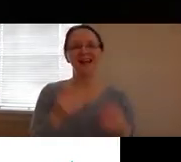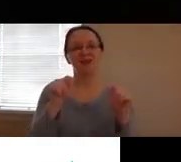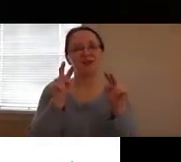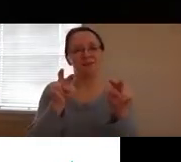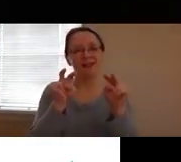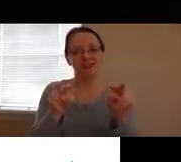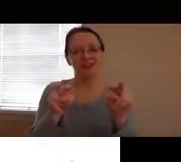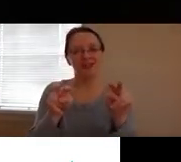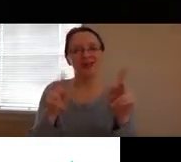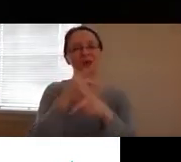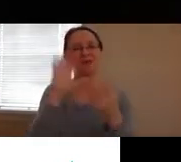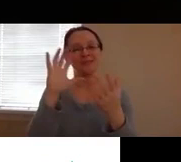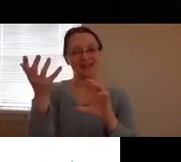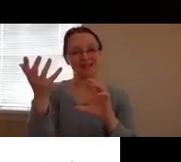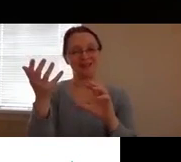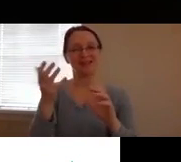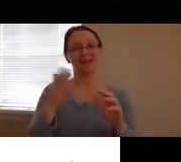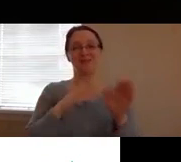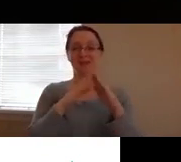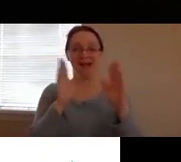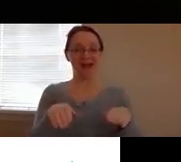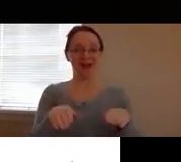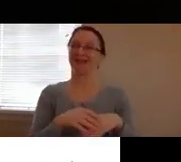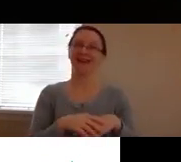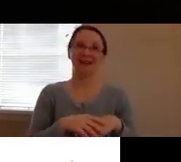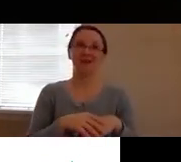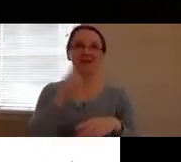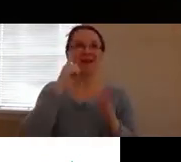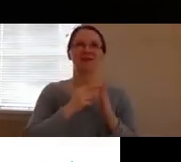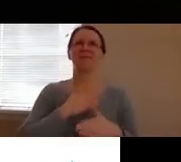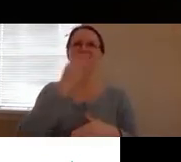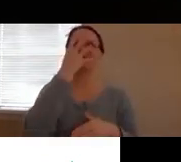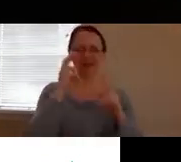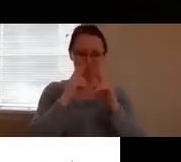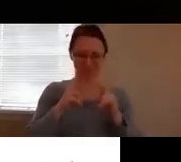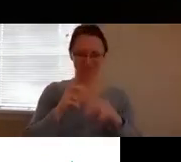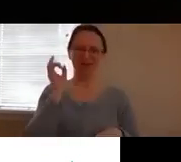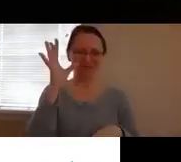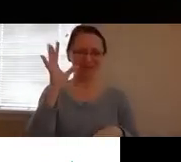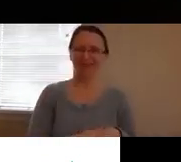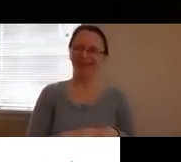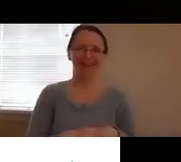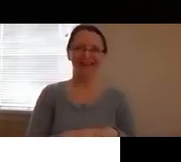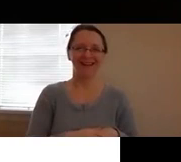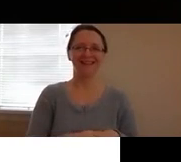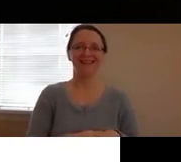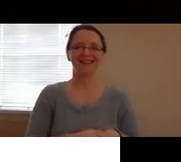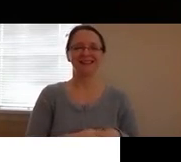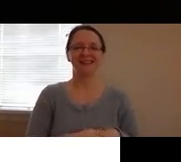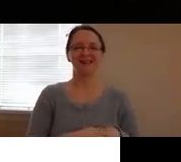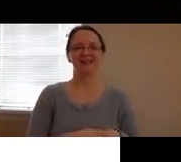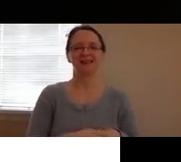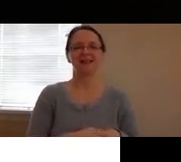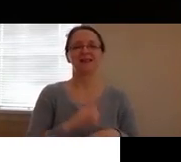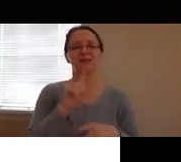as you can see, that's the device in my home. So now I can see how bad actually is my sleep. So like when we go to